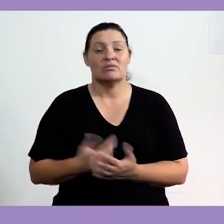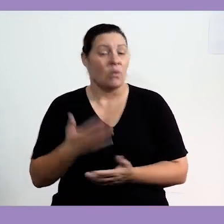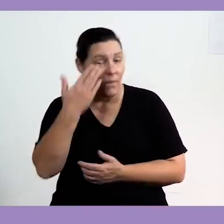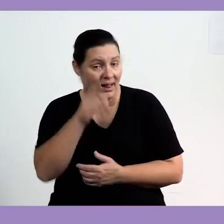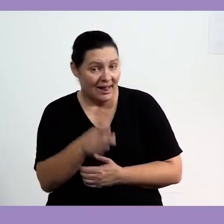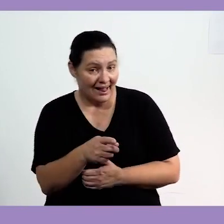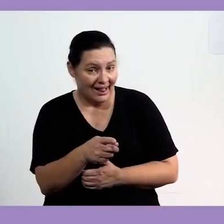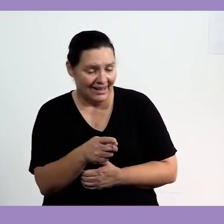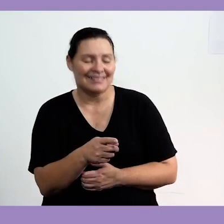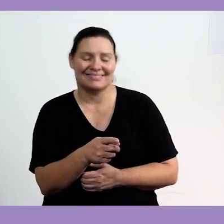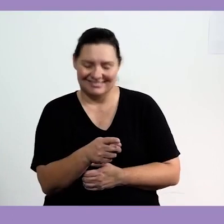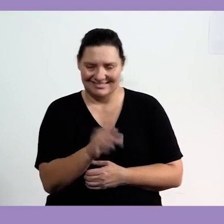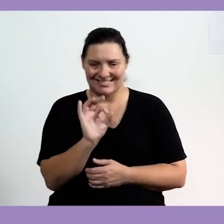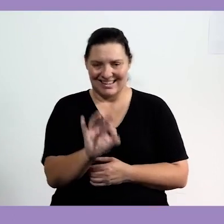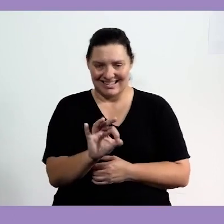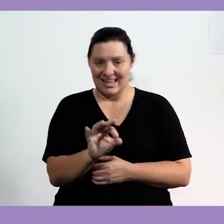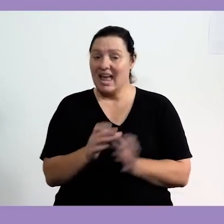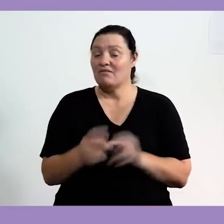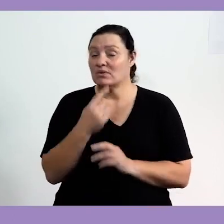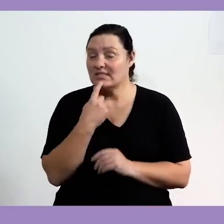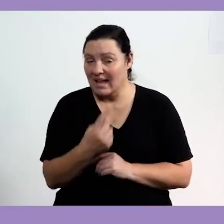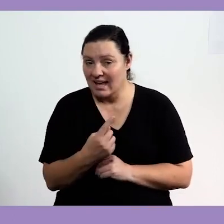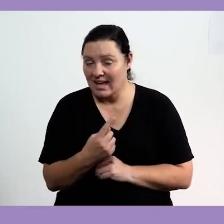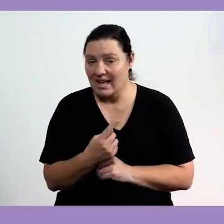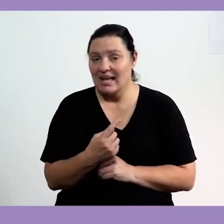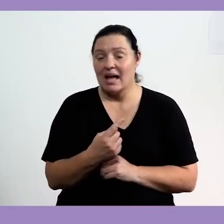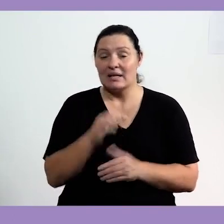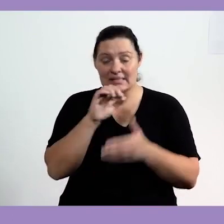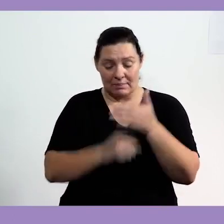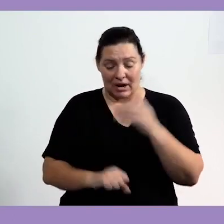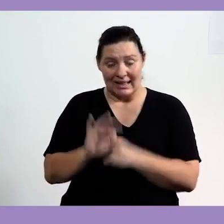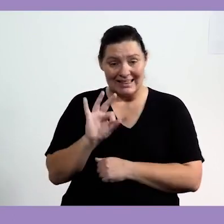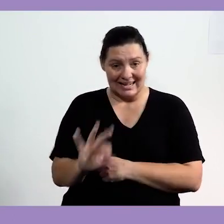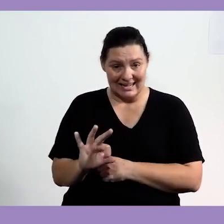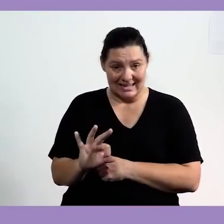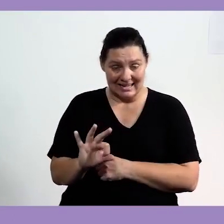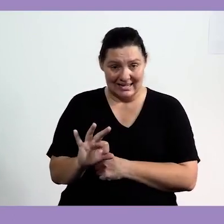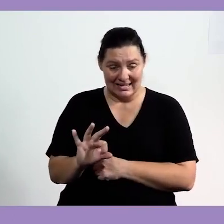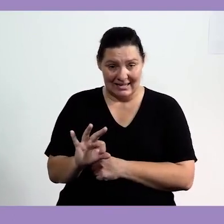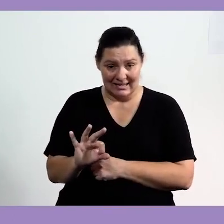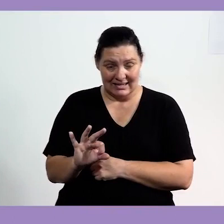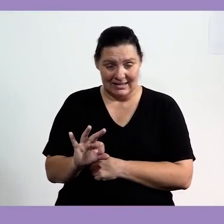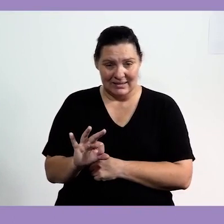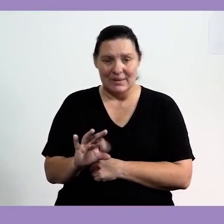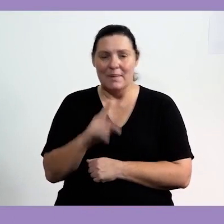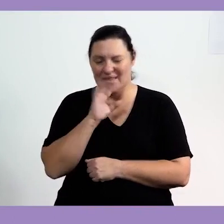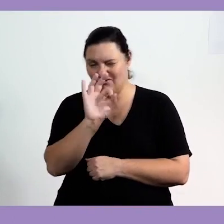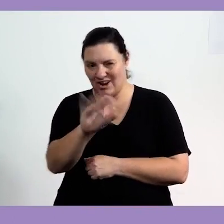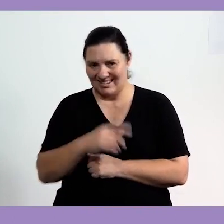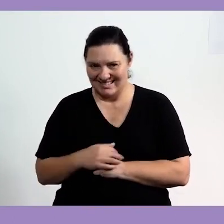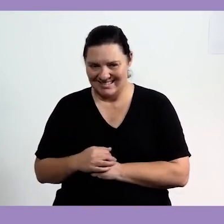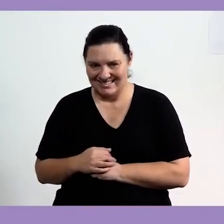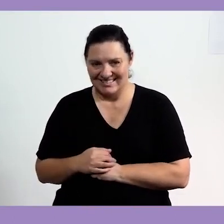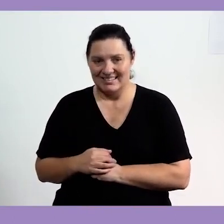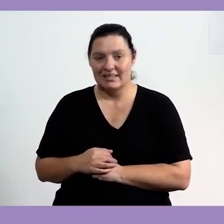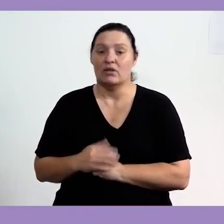6? Do you know how? Yes, if you are saying that we need to subtract 3,